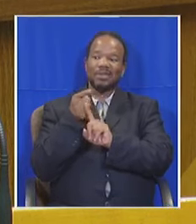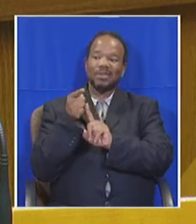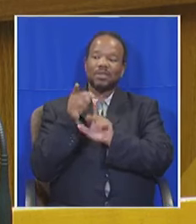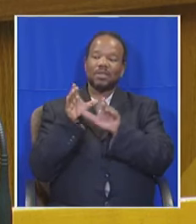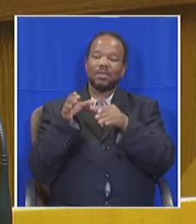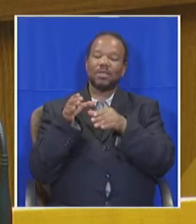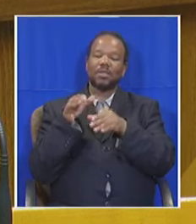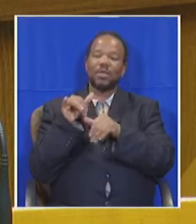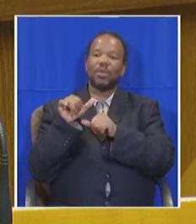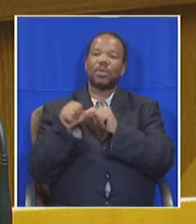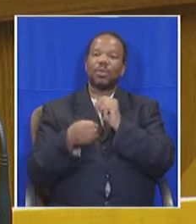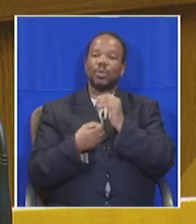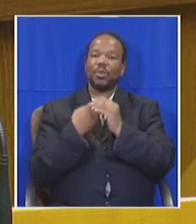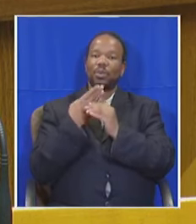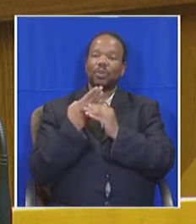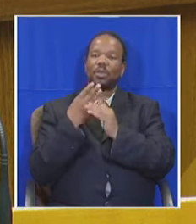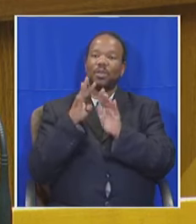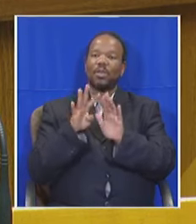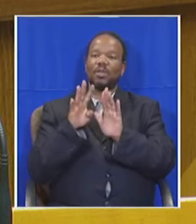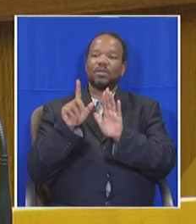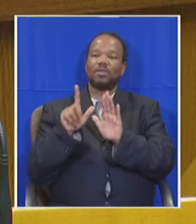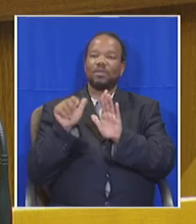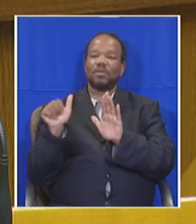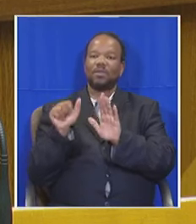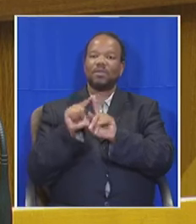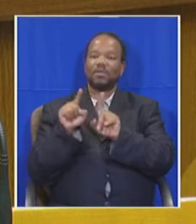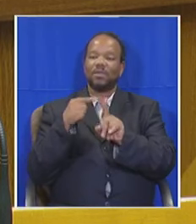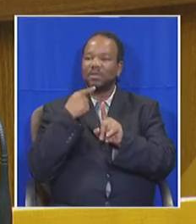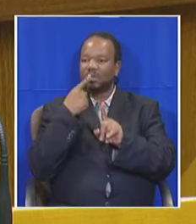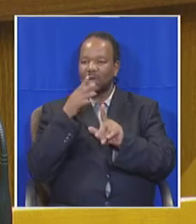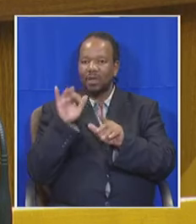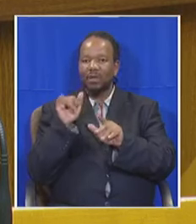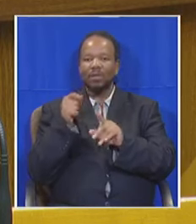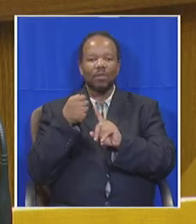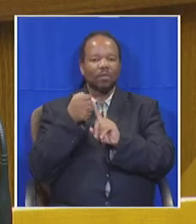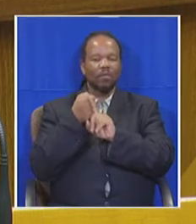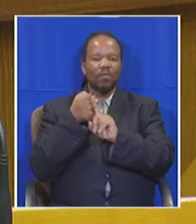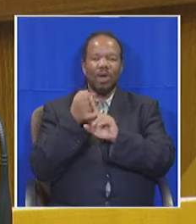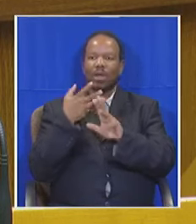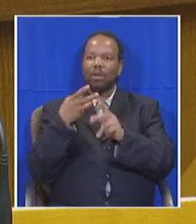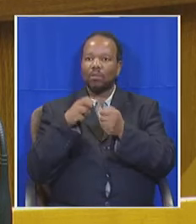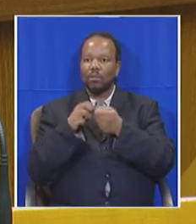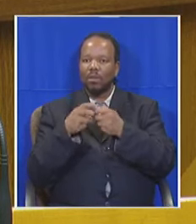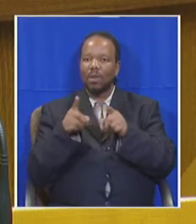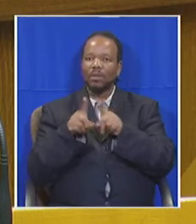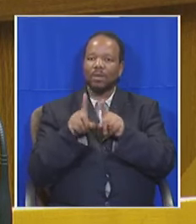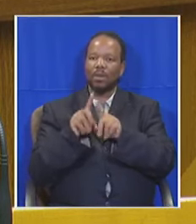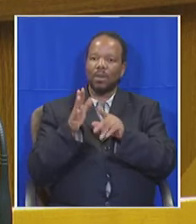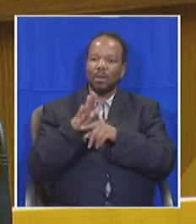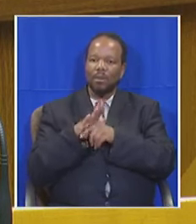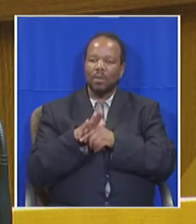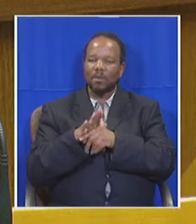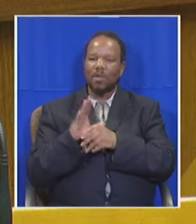will define their own struggles informed by their own oppression. And in this, they excel in their